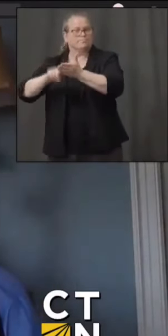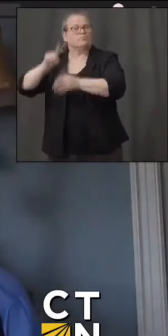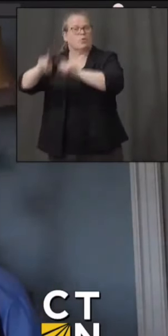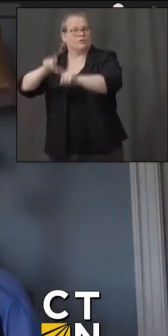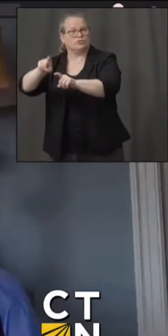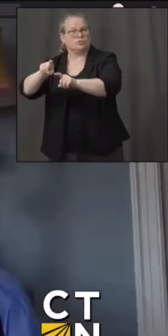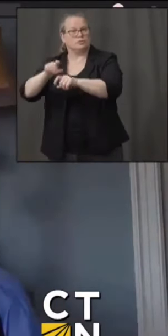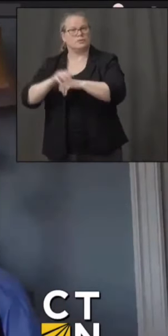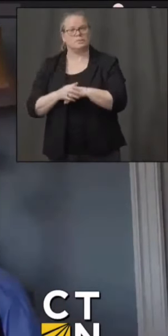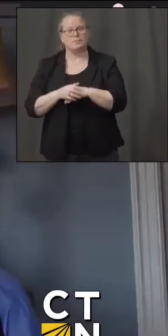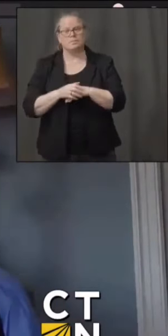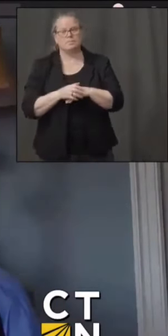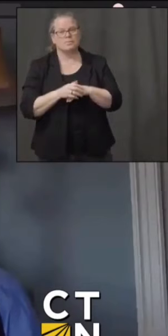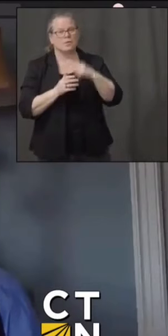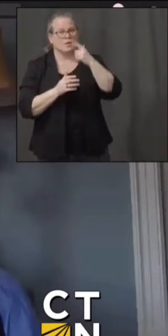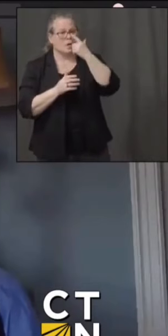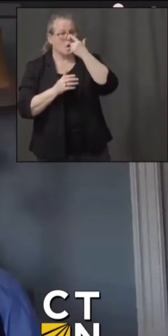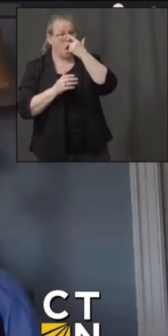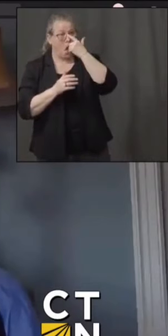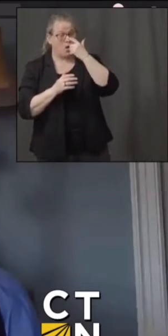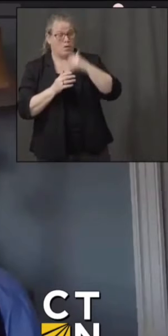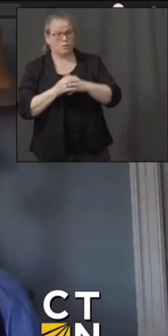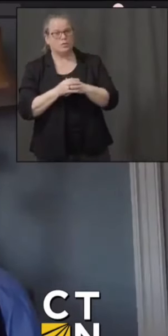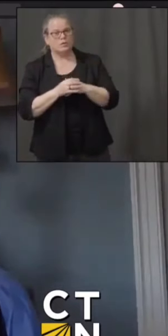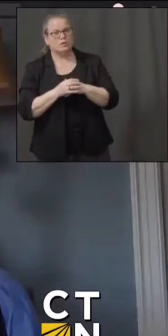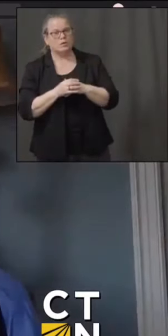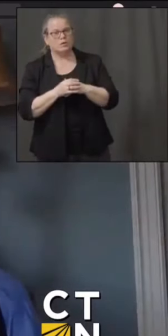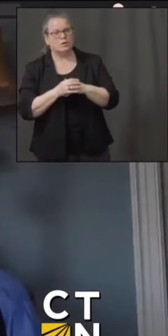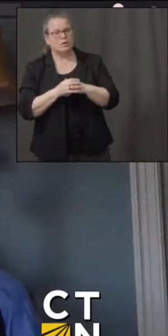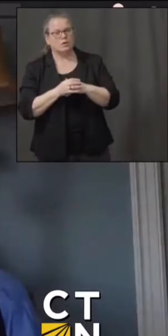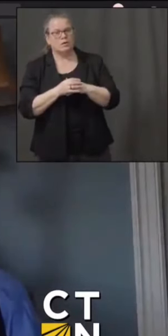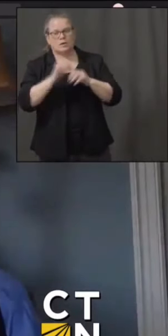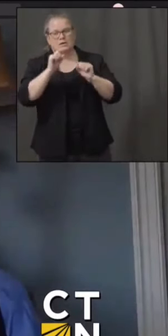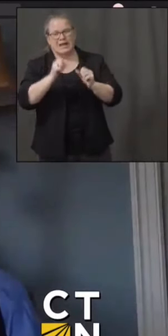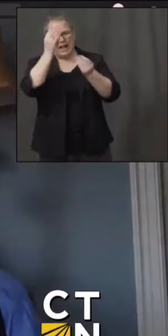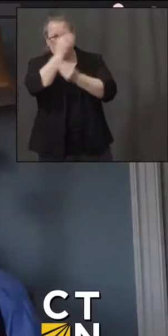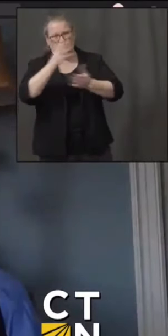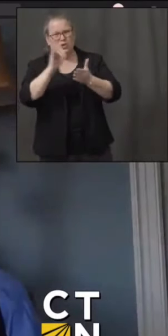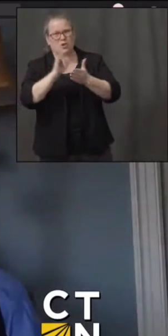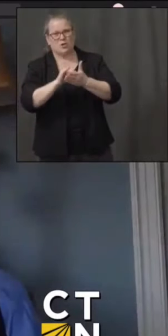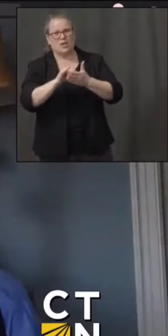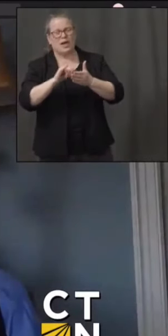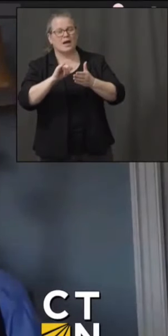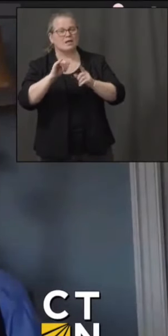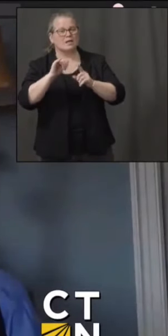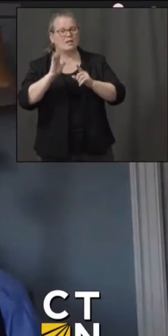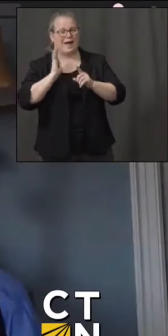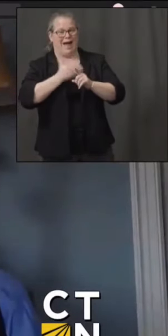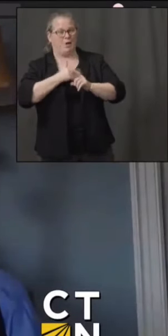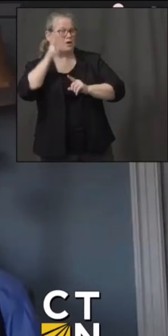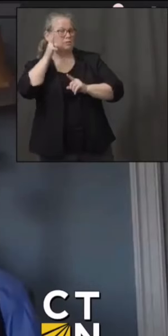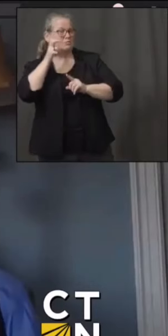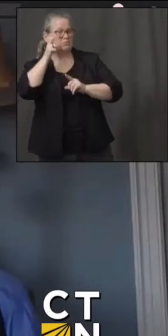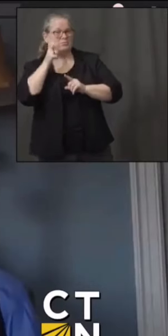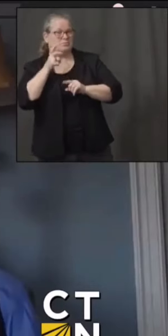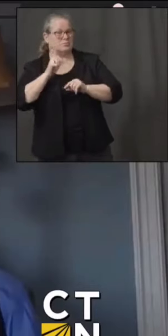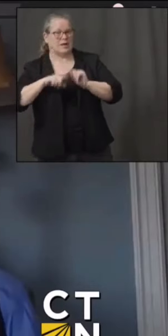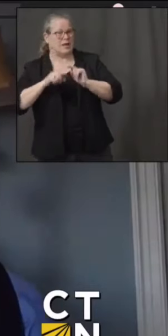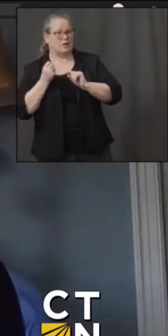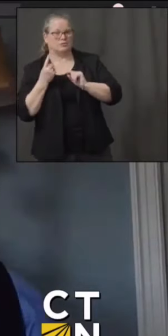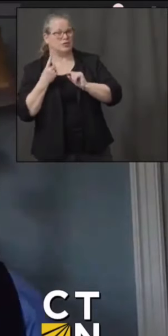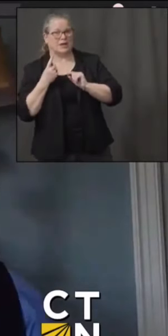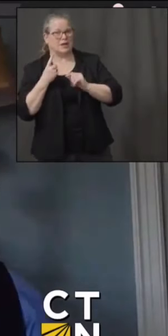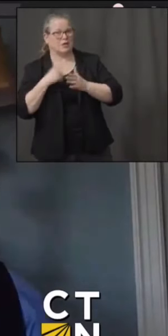Could I just point out to Max that we're getting a massive reverb on the audio? I don't know if there's a way to, but it's to the point where the audio is not going to be usable.